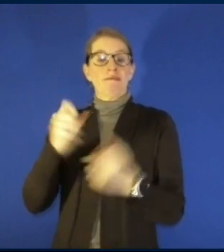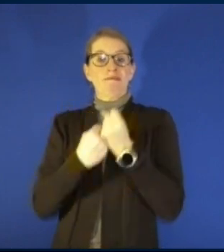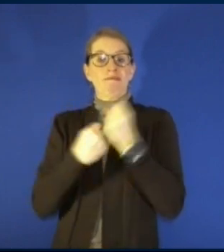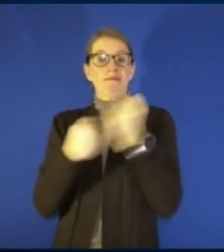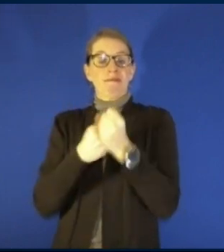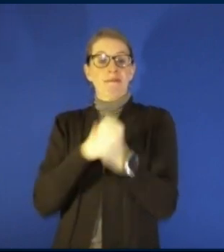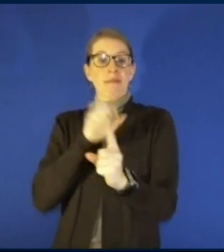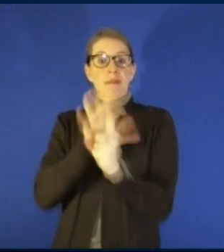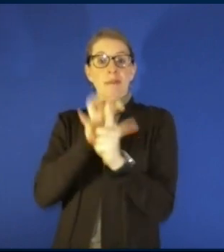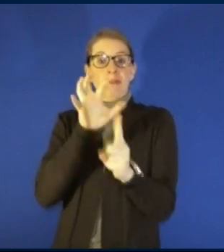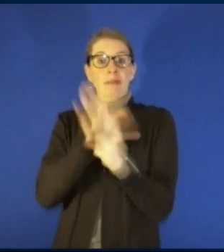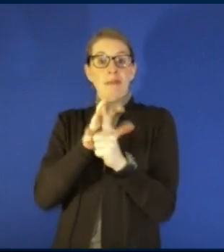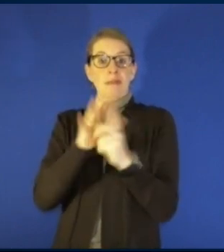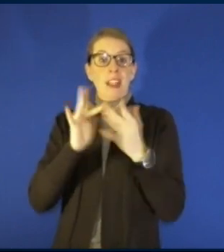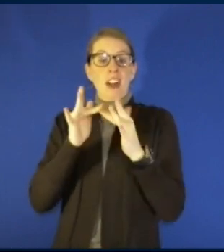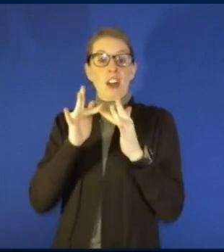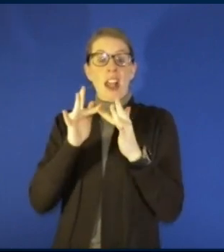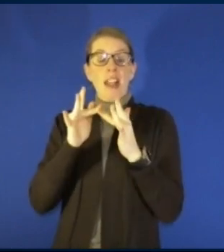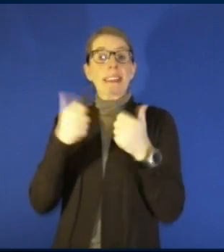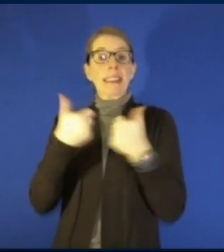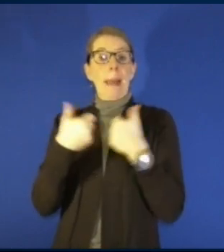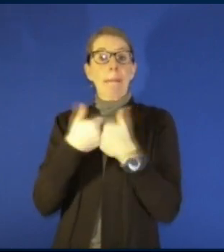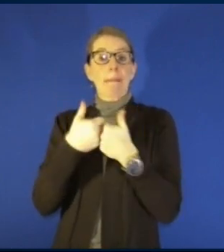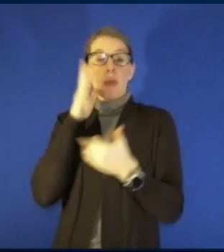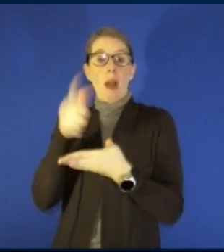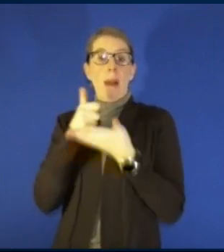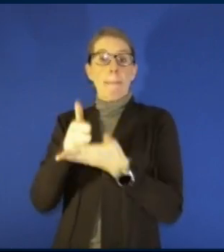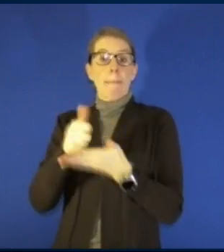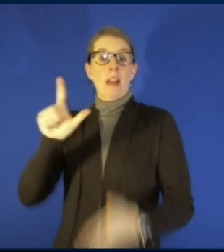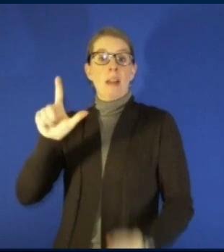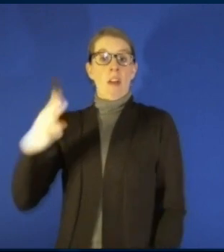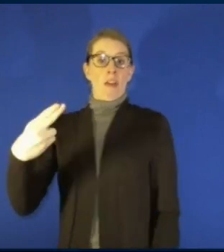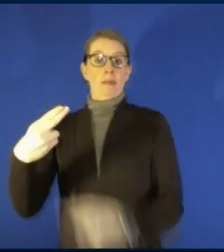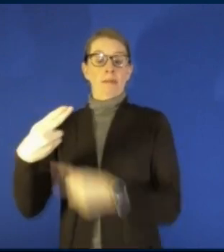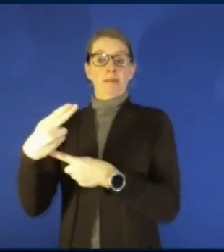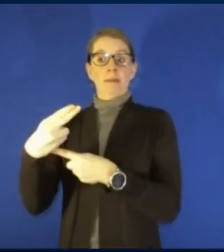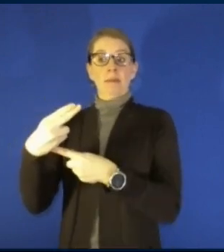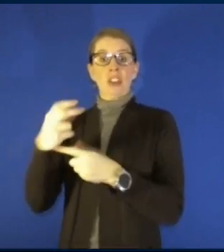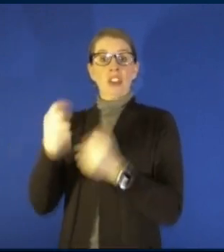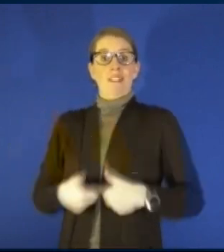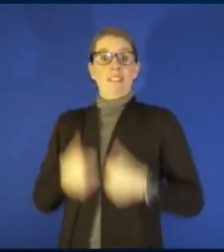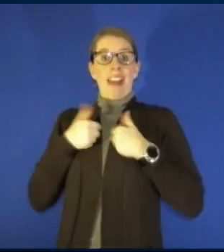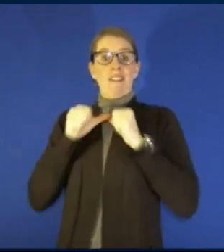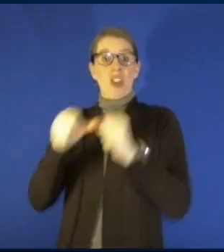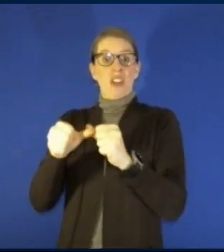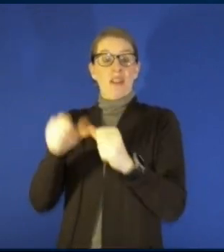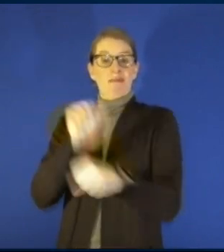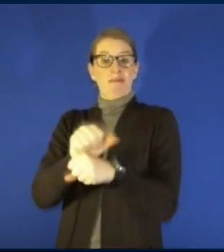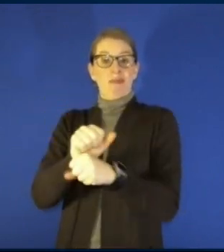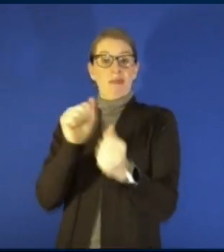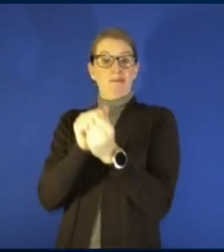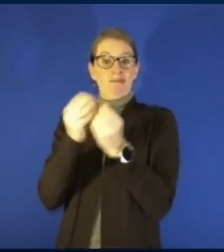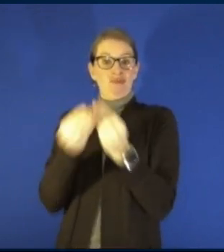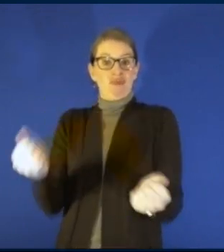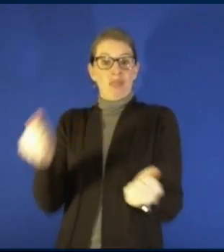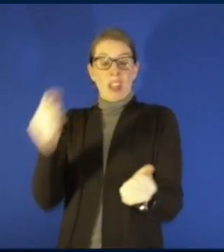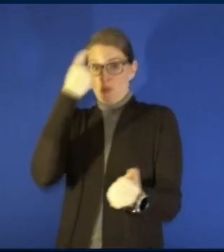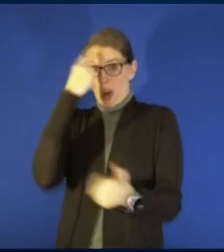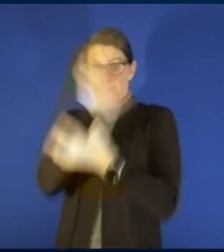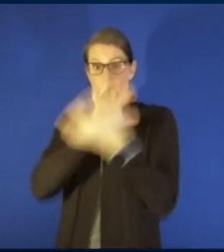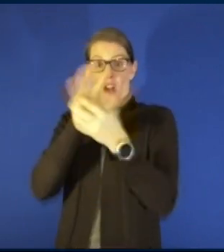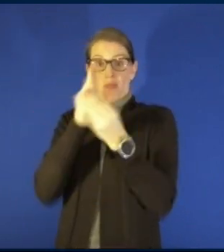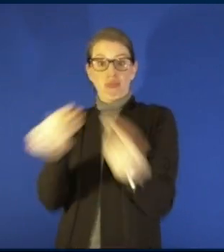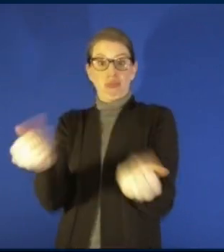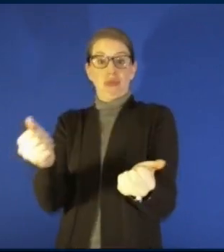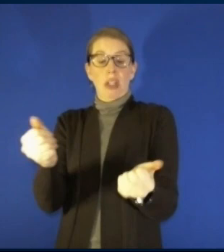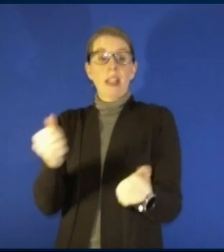can help long-haul COVID survivors deal with brain fog. Researchers at Vanderbilt say the addiction to the daily puzzle, which